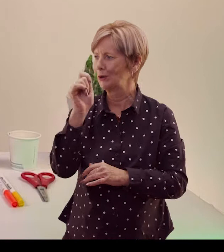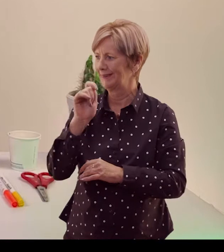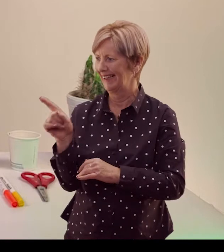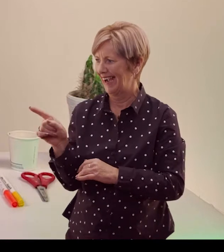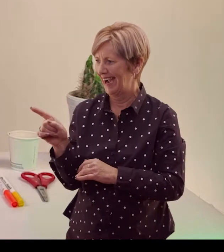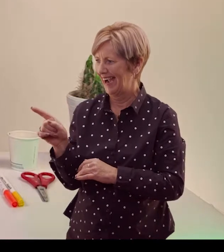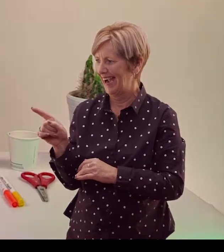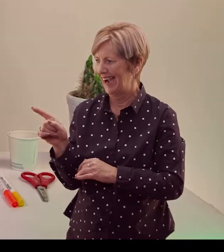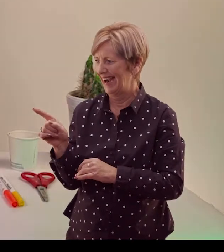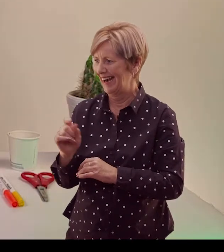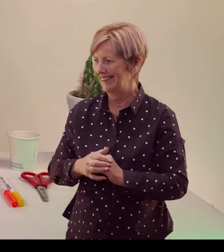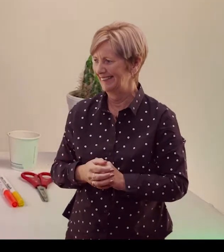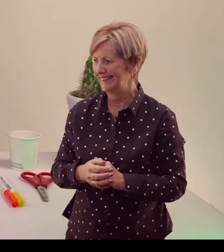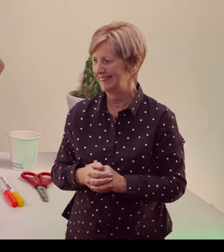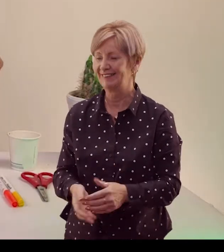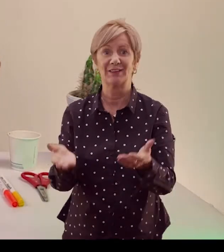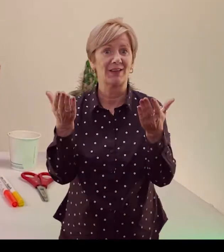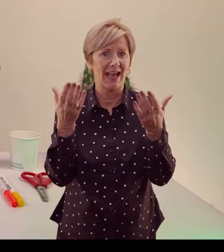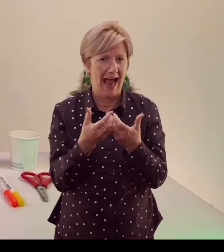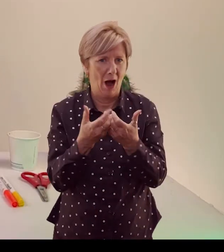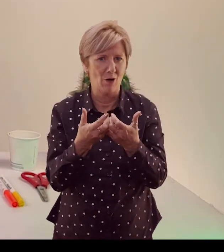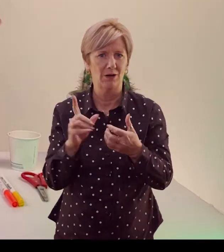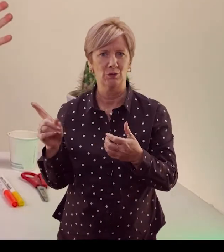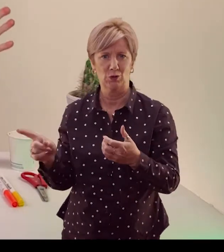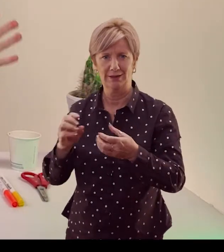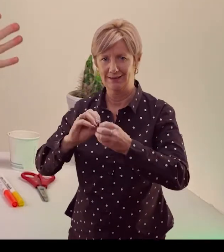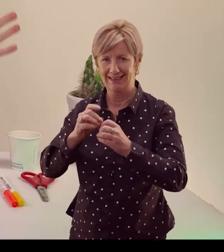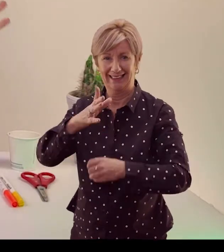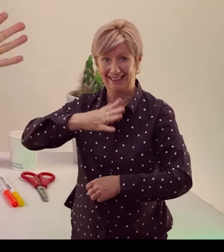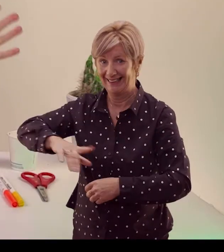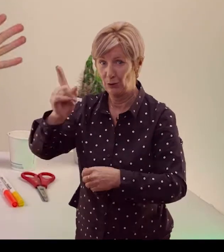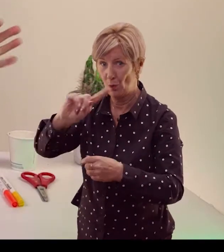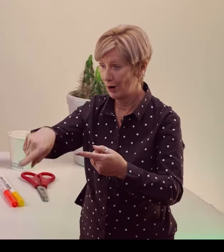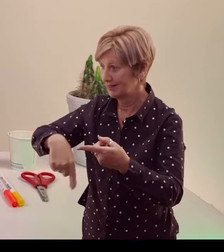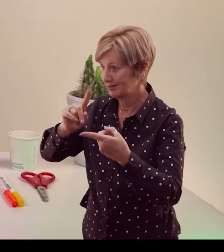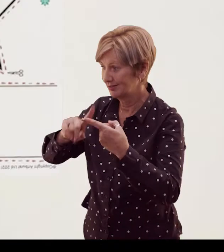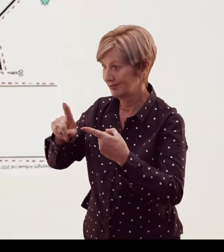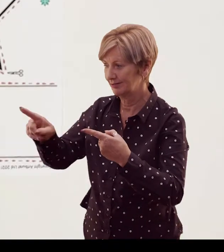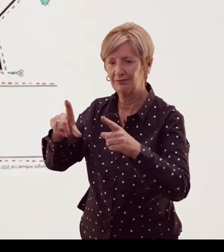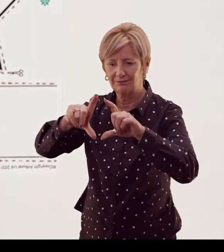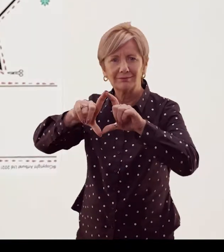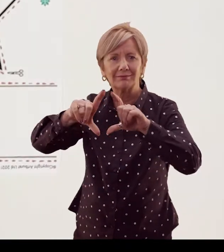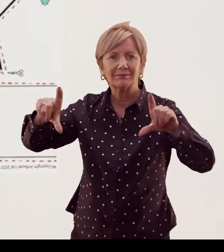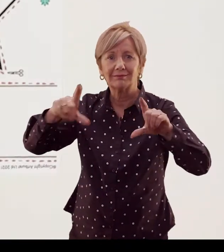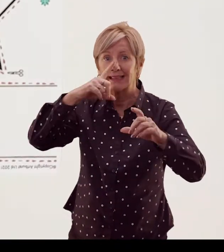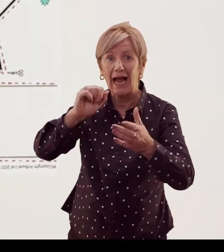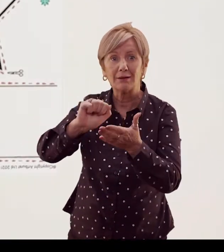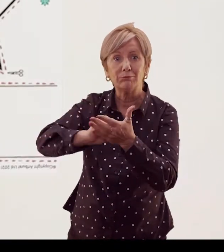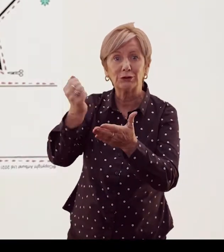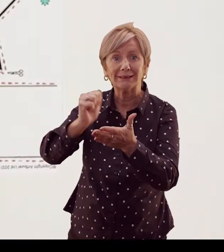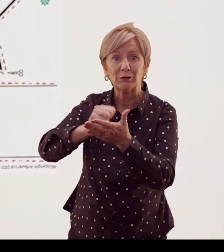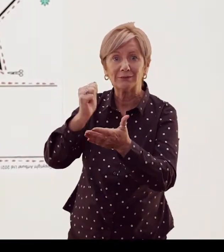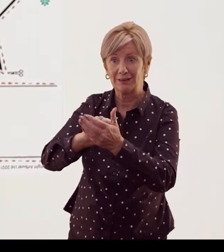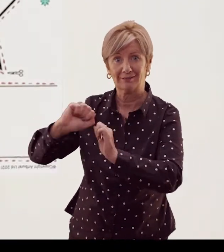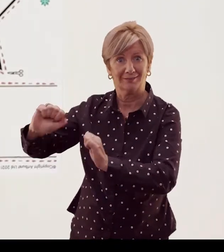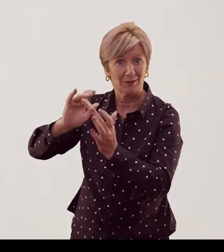wand. Abracadabra! For this craft you will need your Artburst template, which you can download from